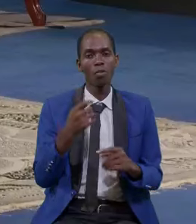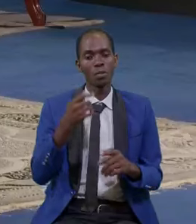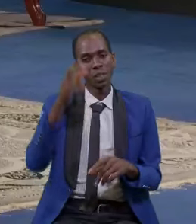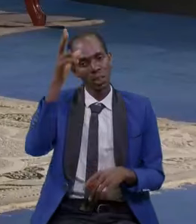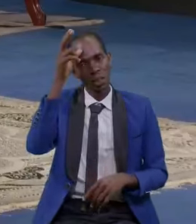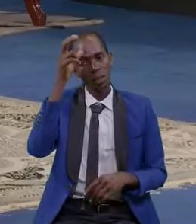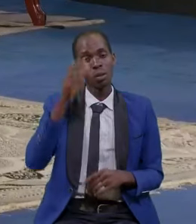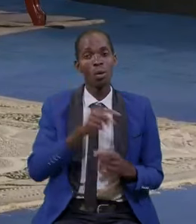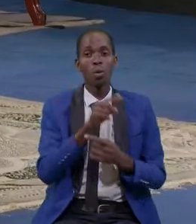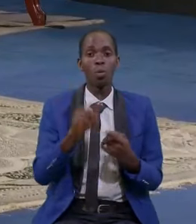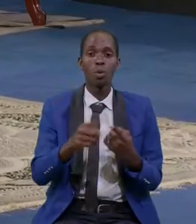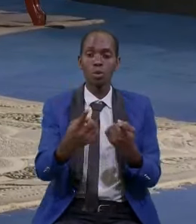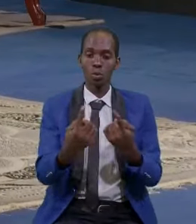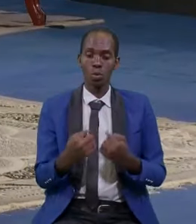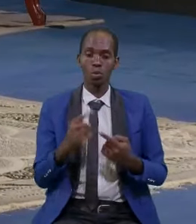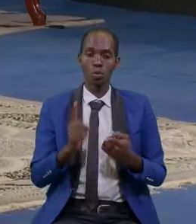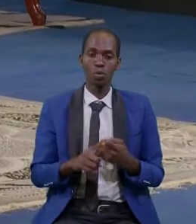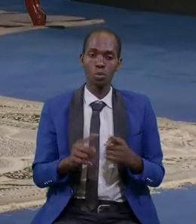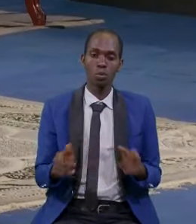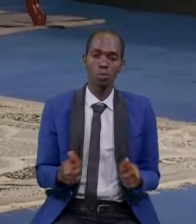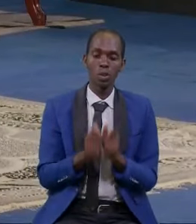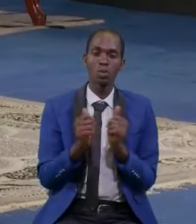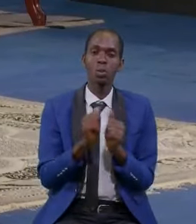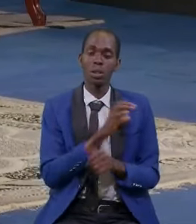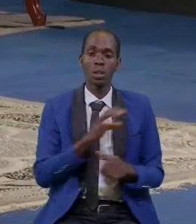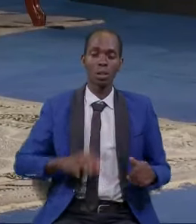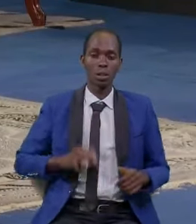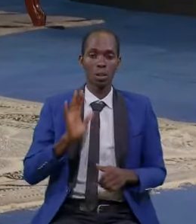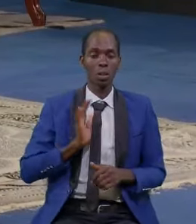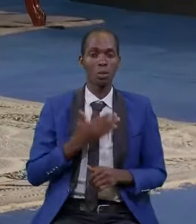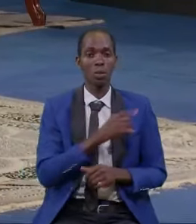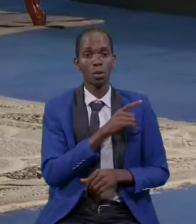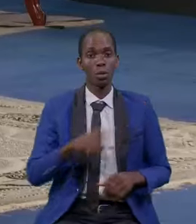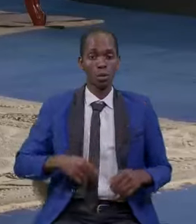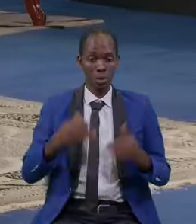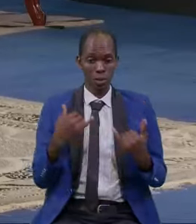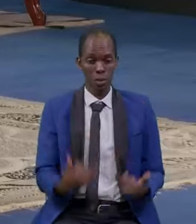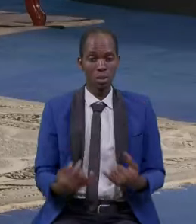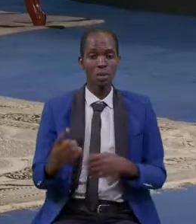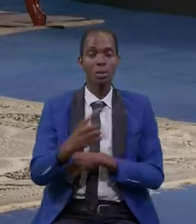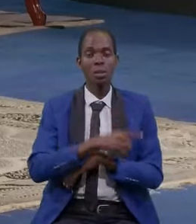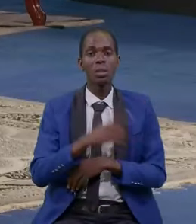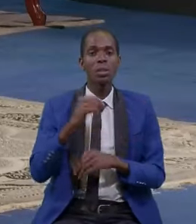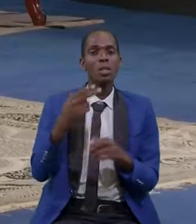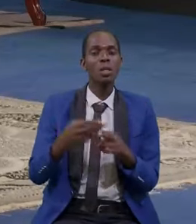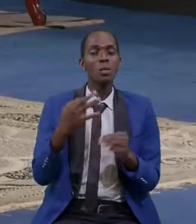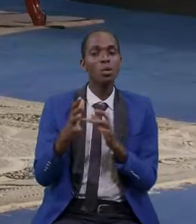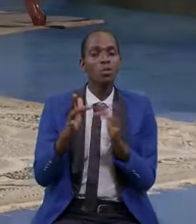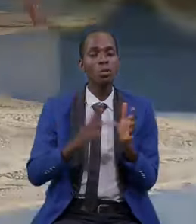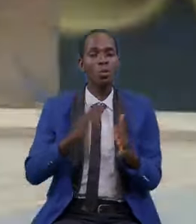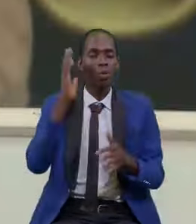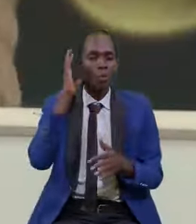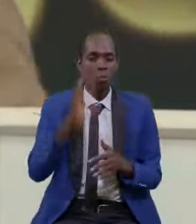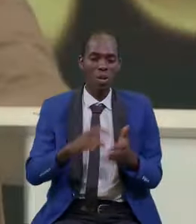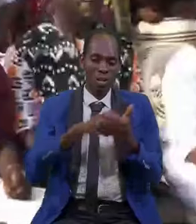come to Christ, when you come to the Lord, this name, the name of Jesus, will take sickness